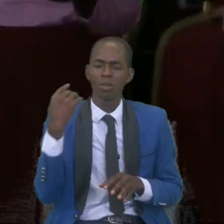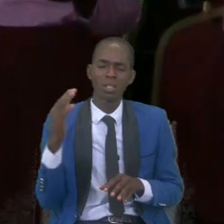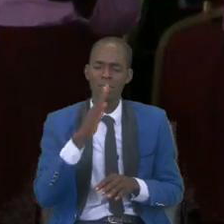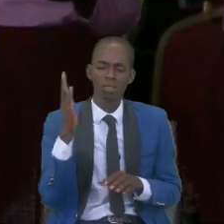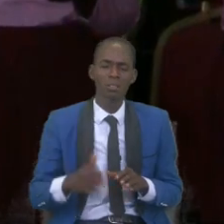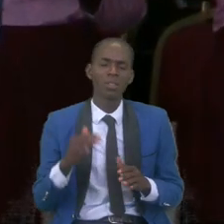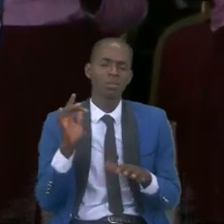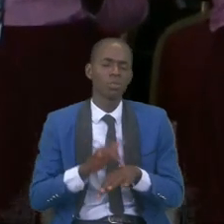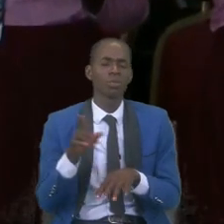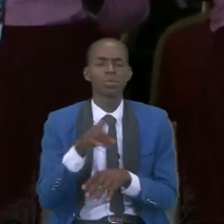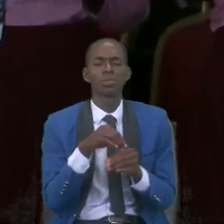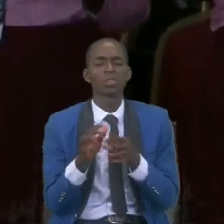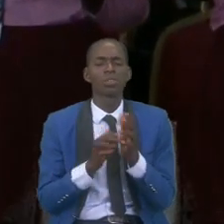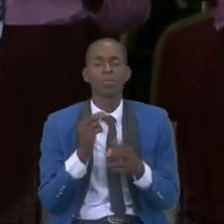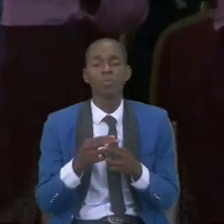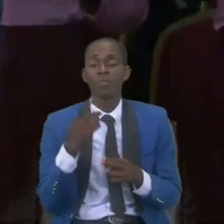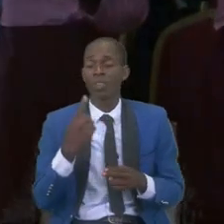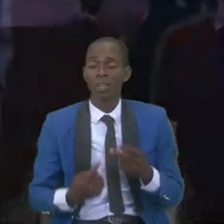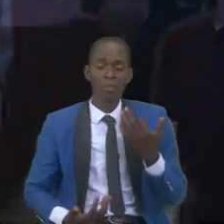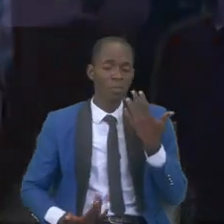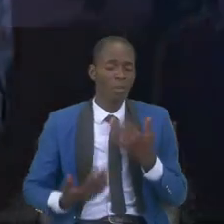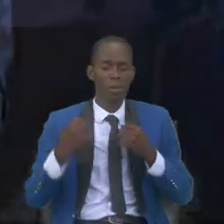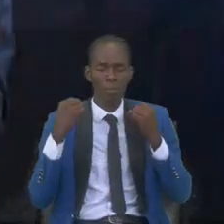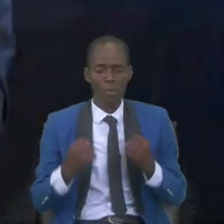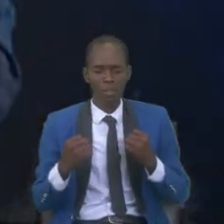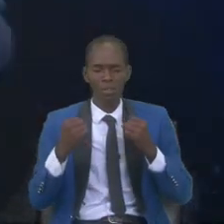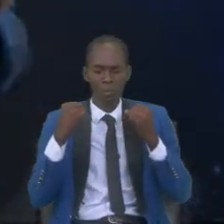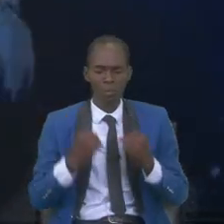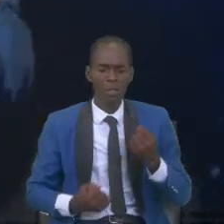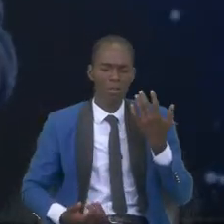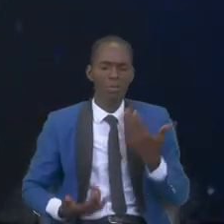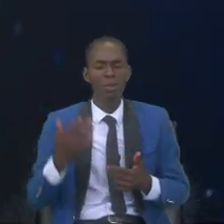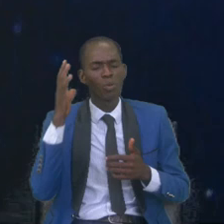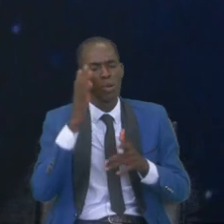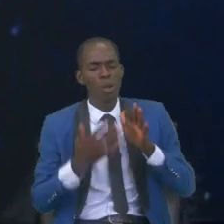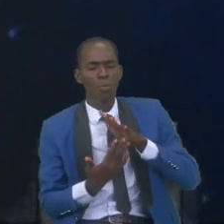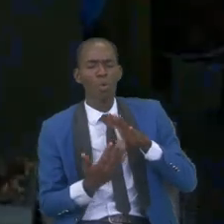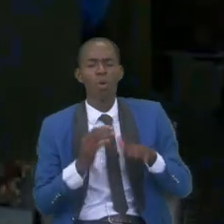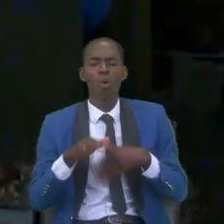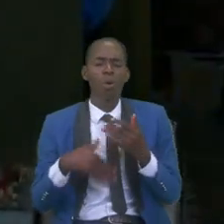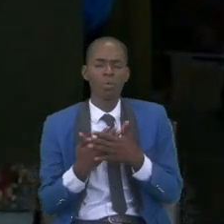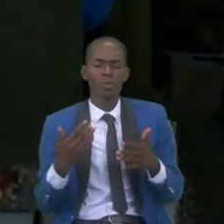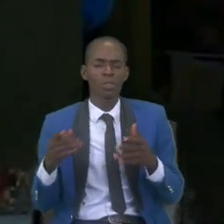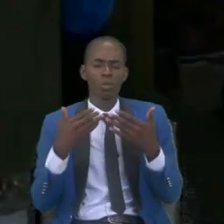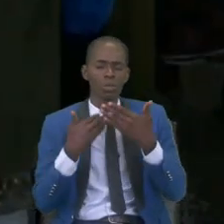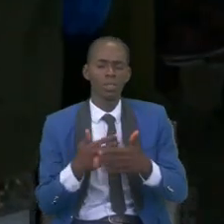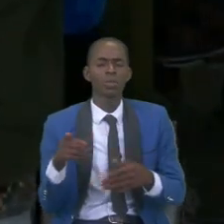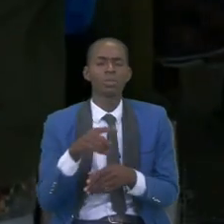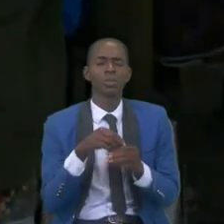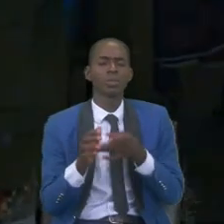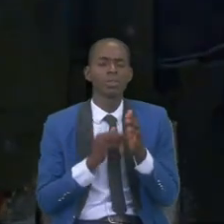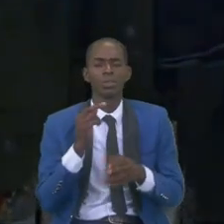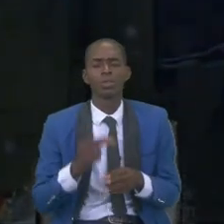The fire, power, the power, fire will burn them up before you get there. Go